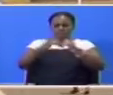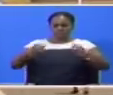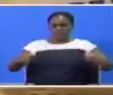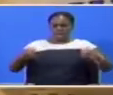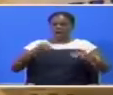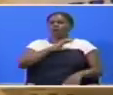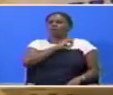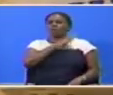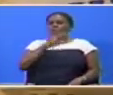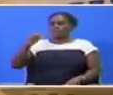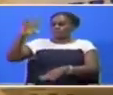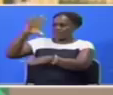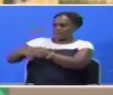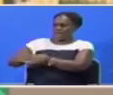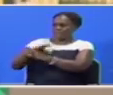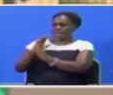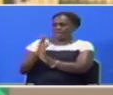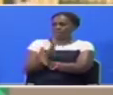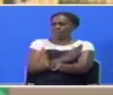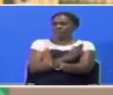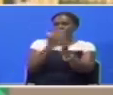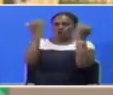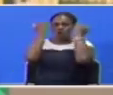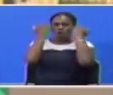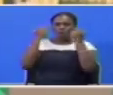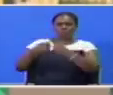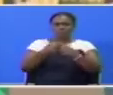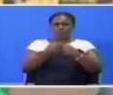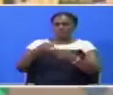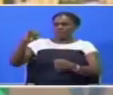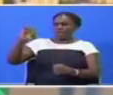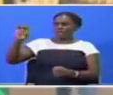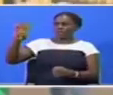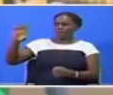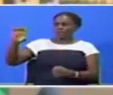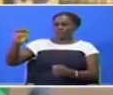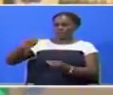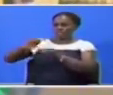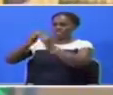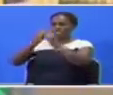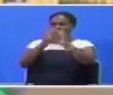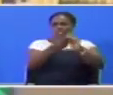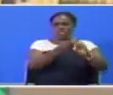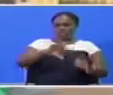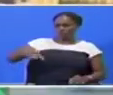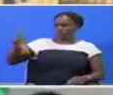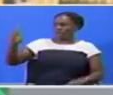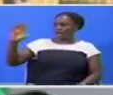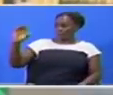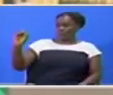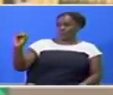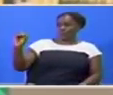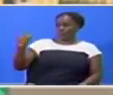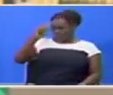by NASA also pending before the High Court challenging IEBC's recent reshuffle of constituency returning officers,